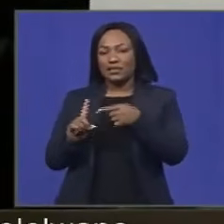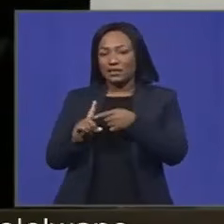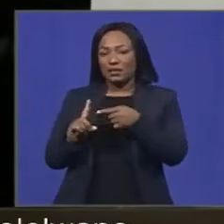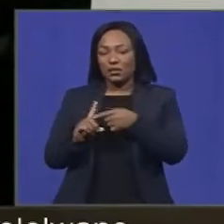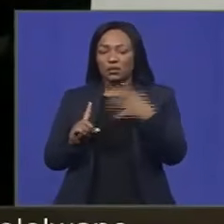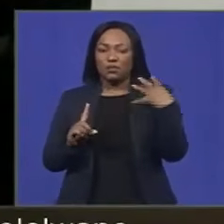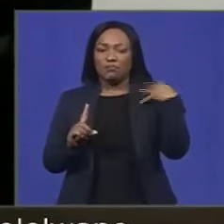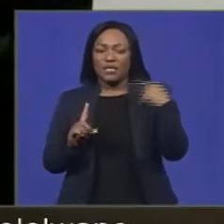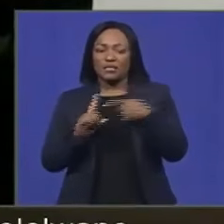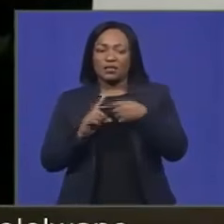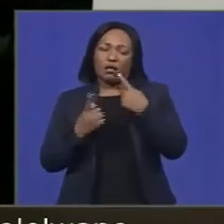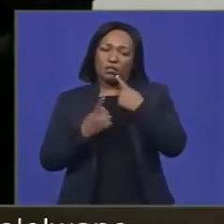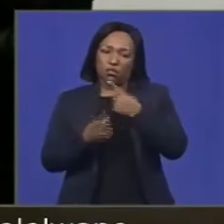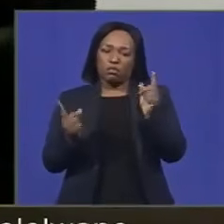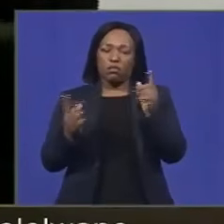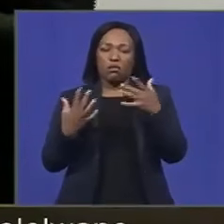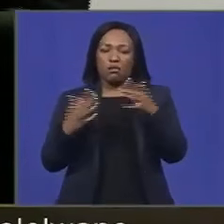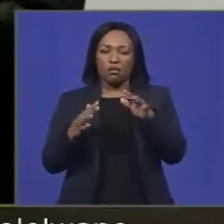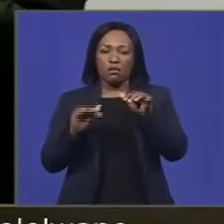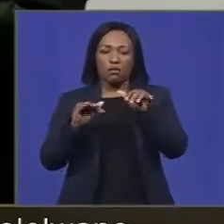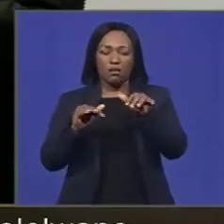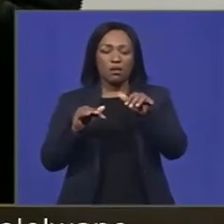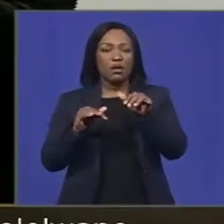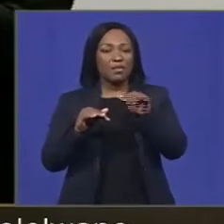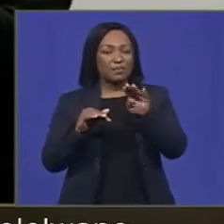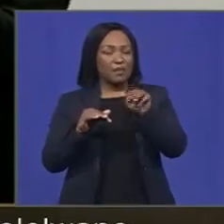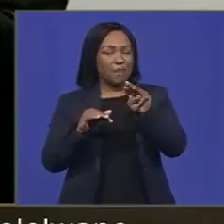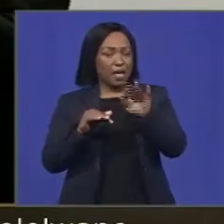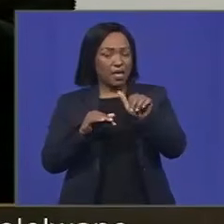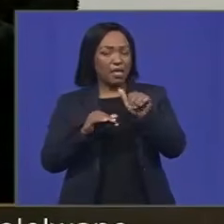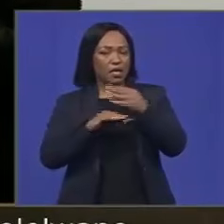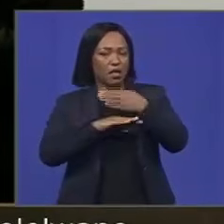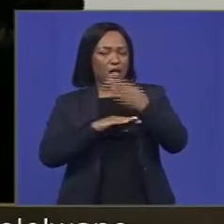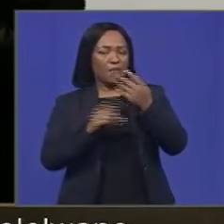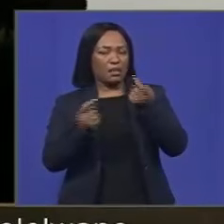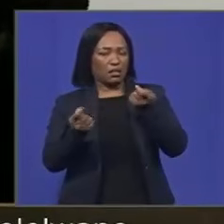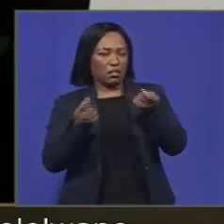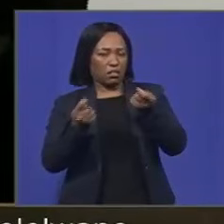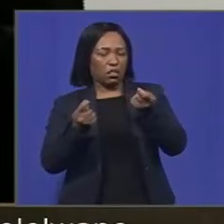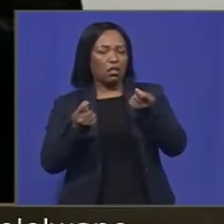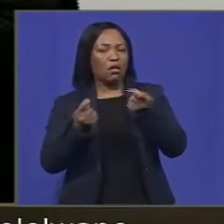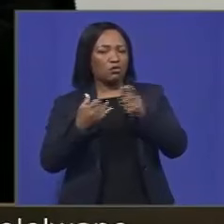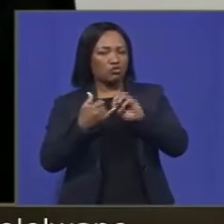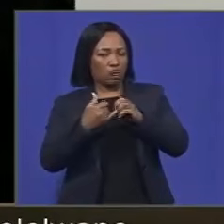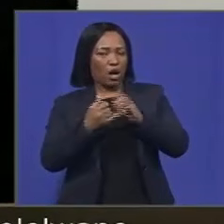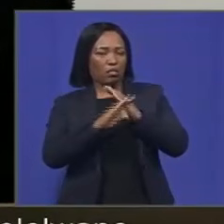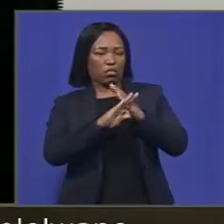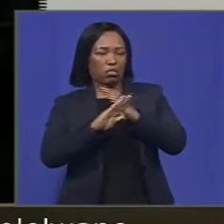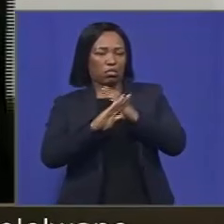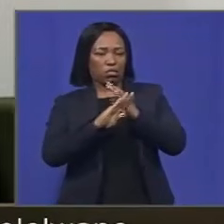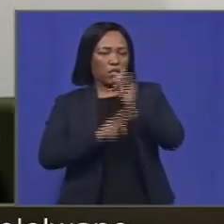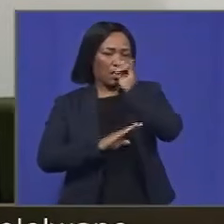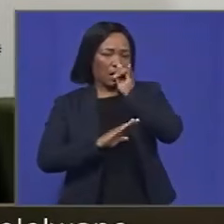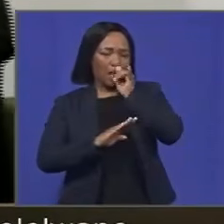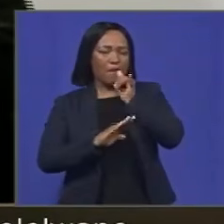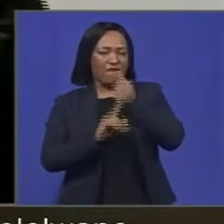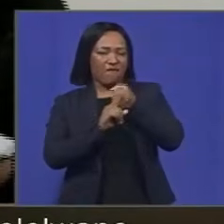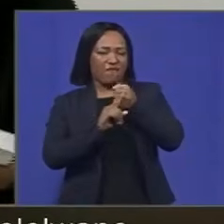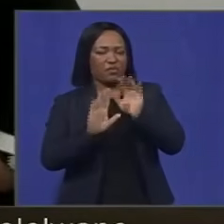tsa boditšhabatšhaba gore bathati ba gagamatsa taolo ya melelwane ebile ba matlafatsa maiteko a go lwantsha bosenyi jo bo